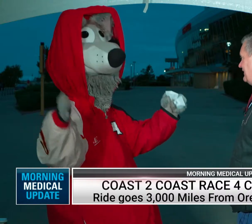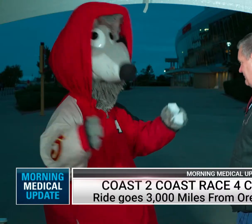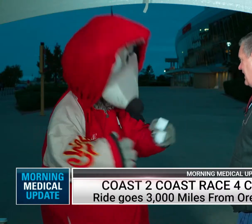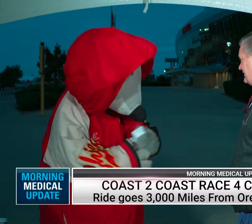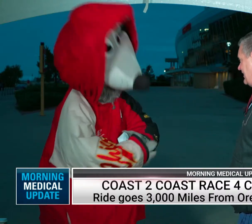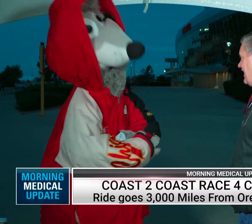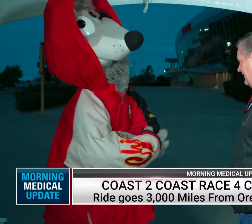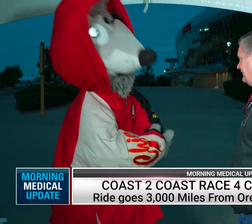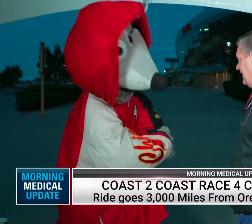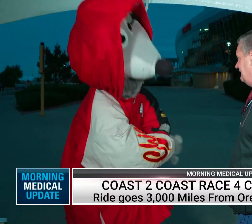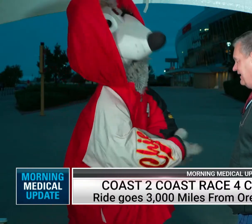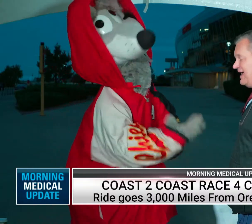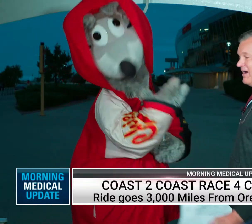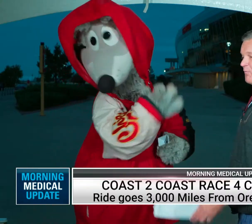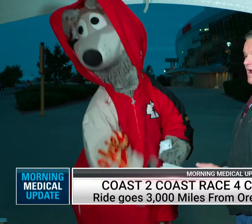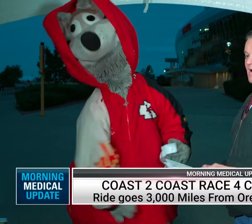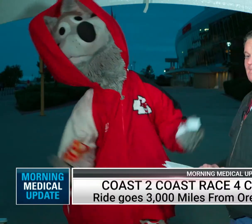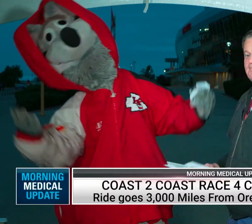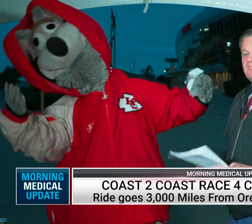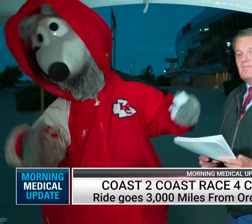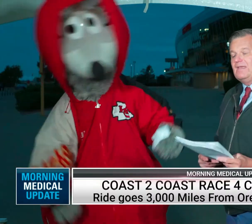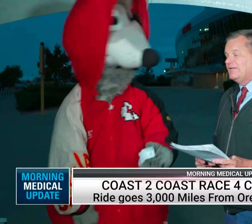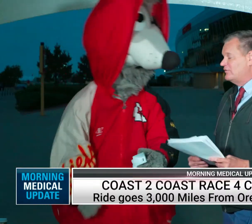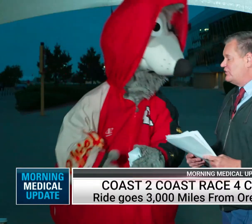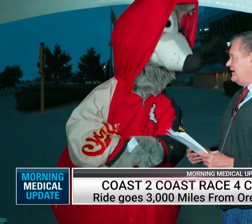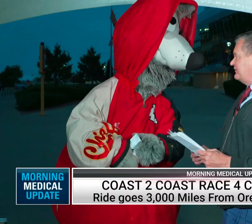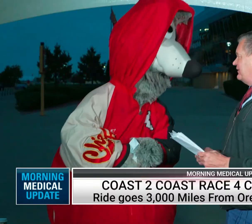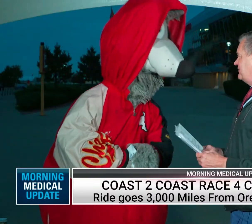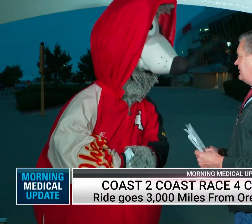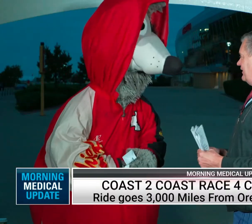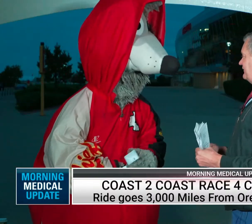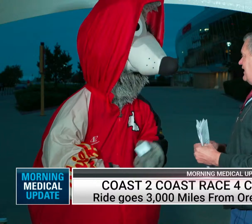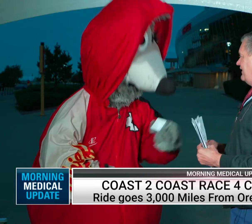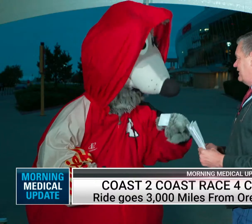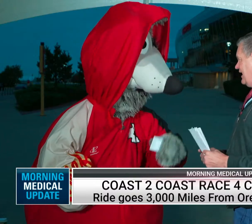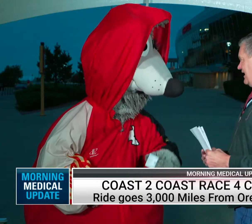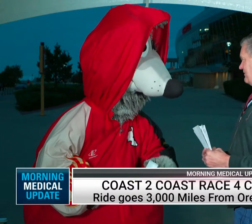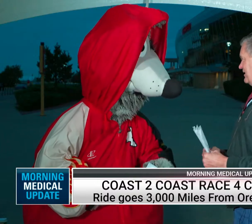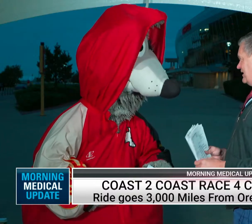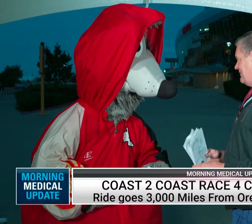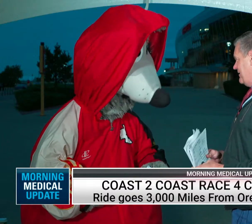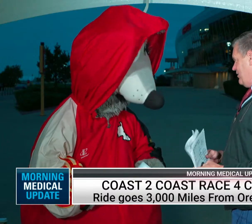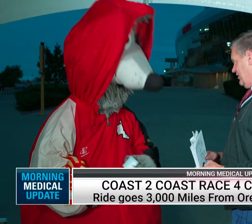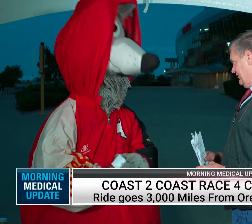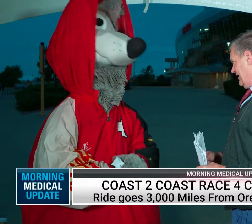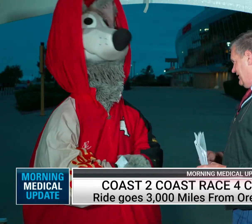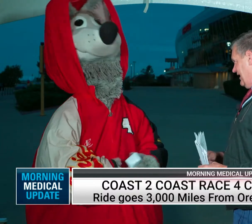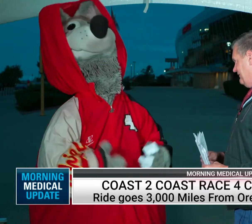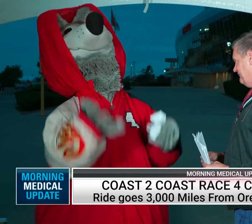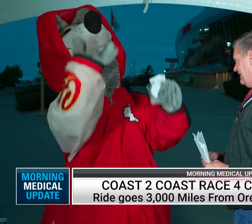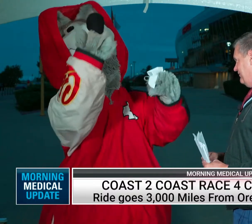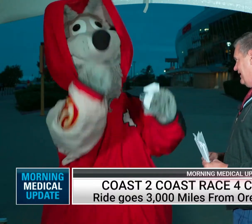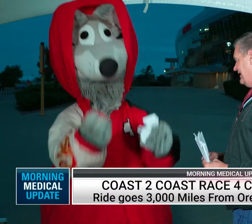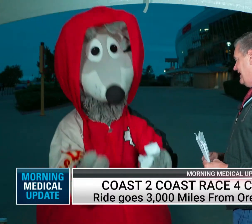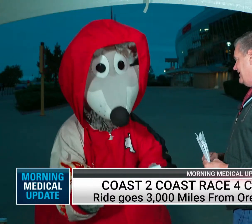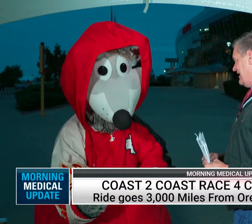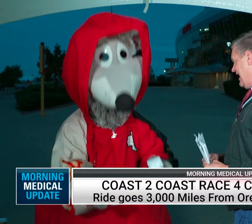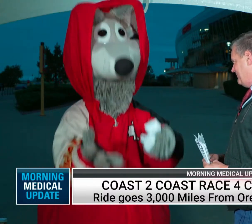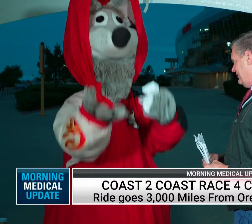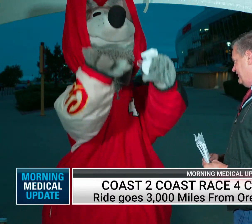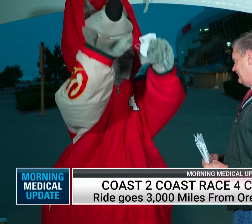Little wide in the backside, huh? Well, the Chiefs themselves have a game coming up on Sunday. They